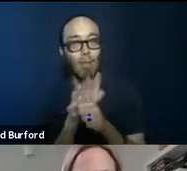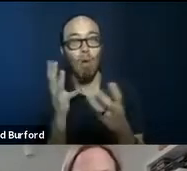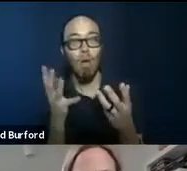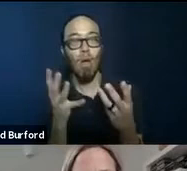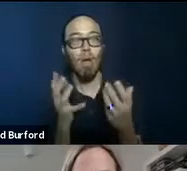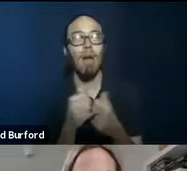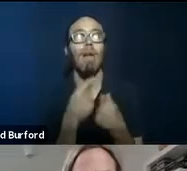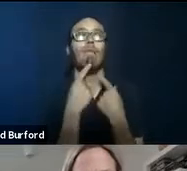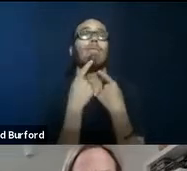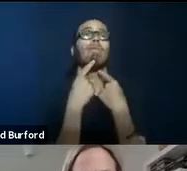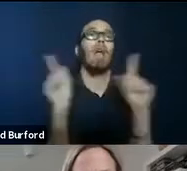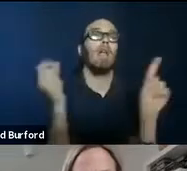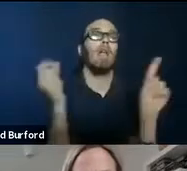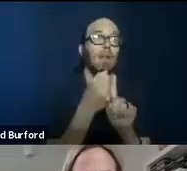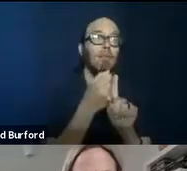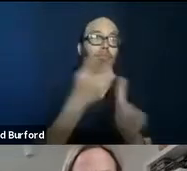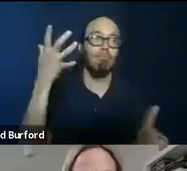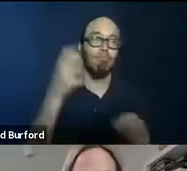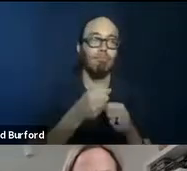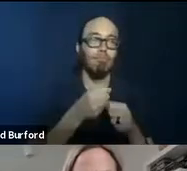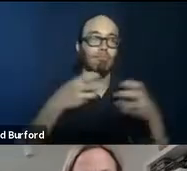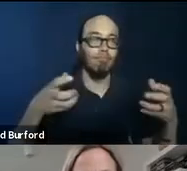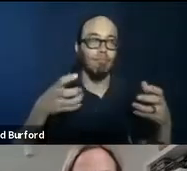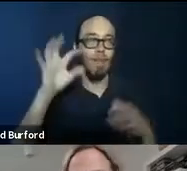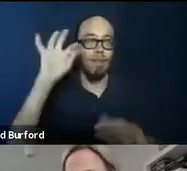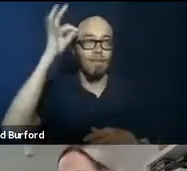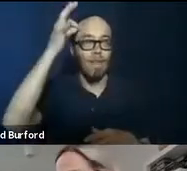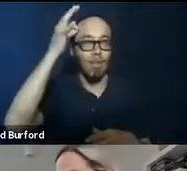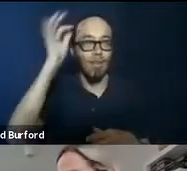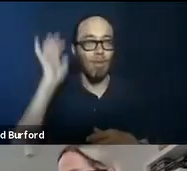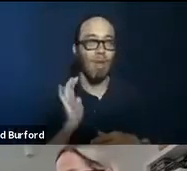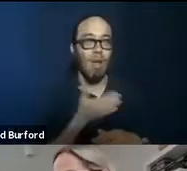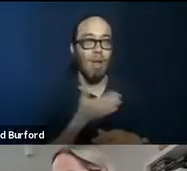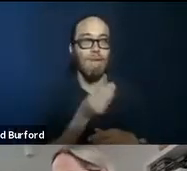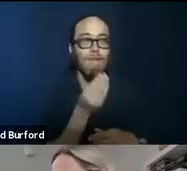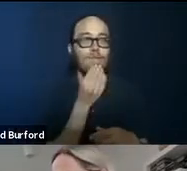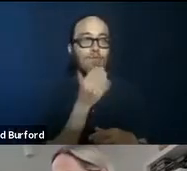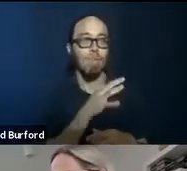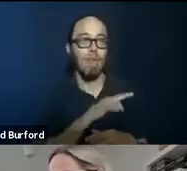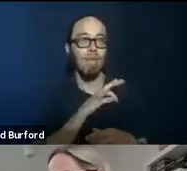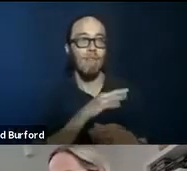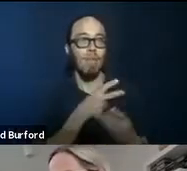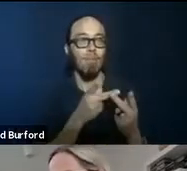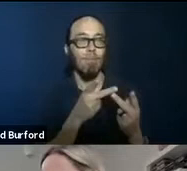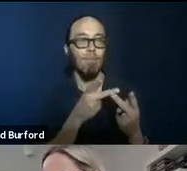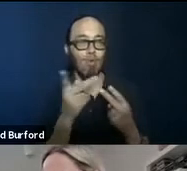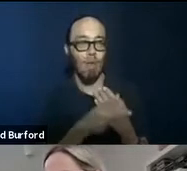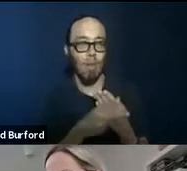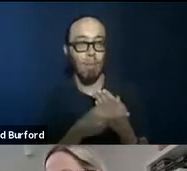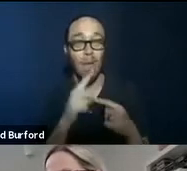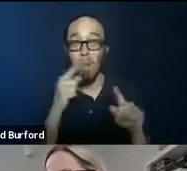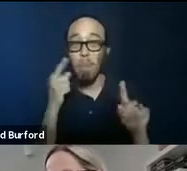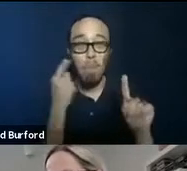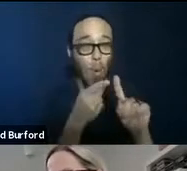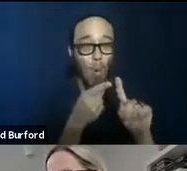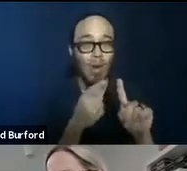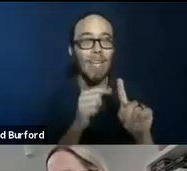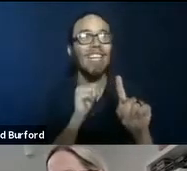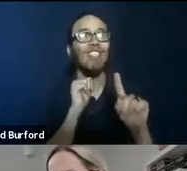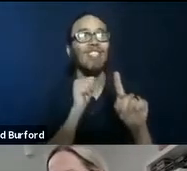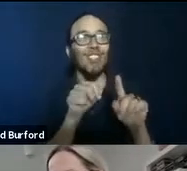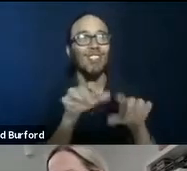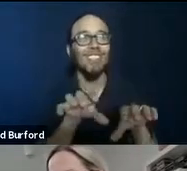finally expanding in our federal food benefits program. But the point is, it shouldn't take a